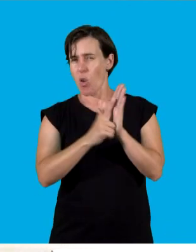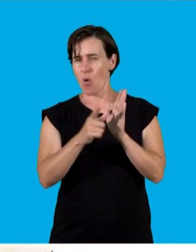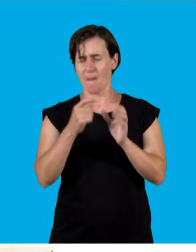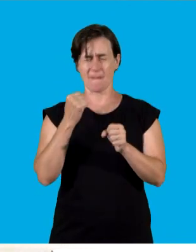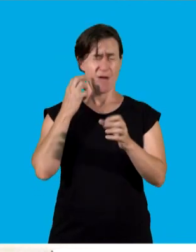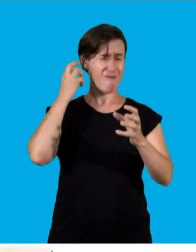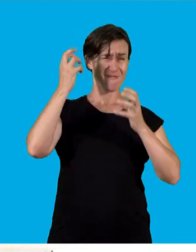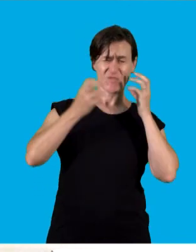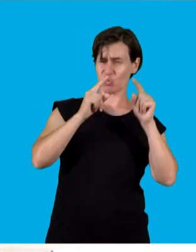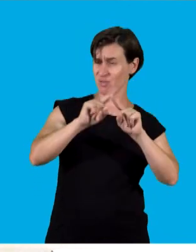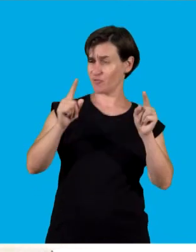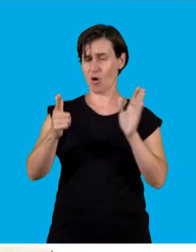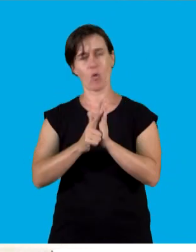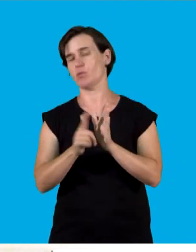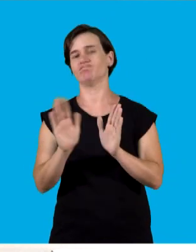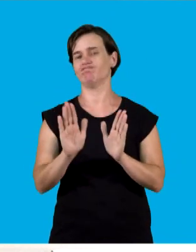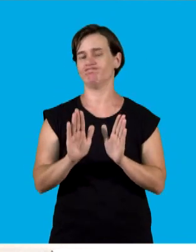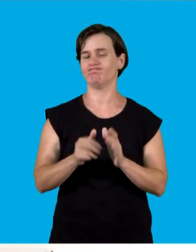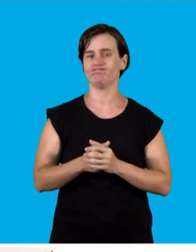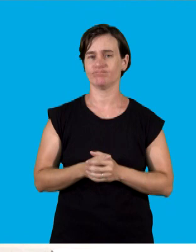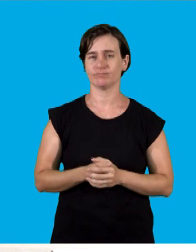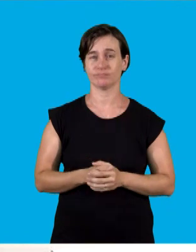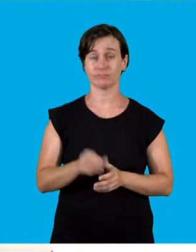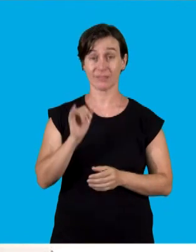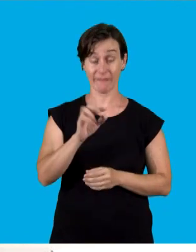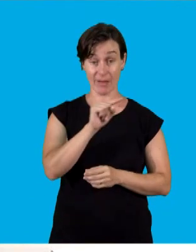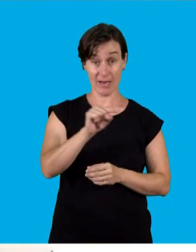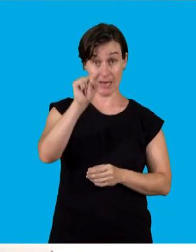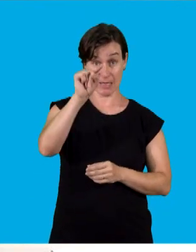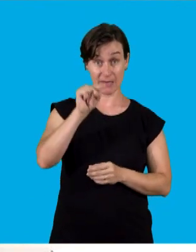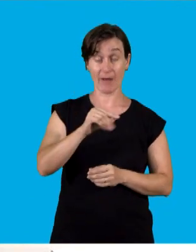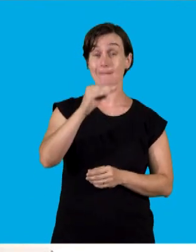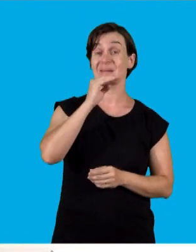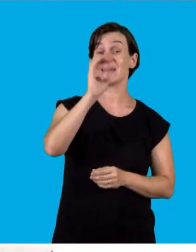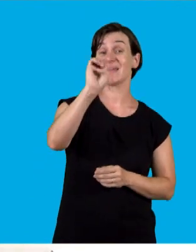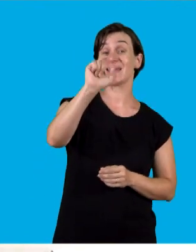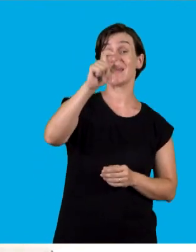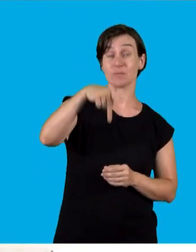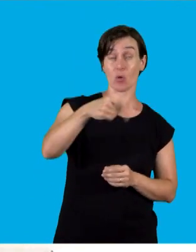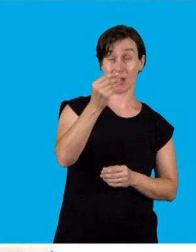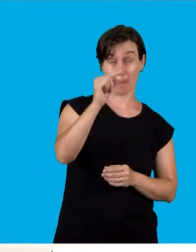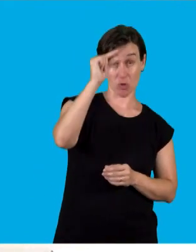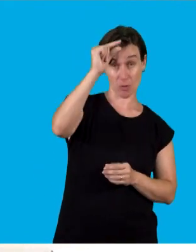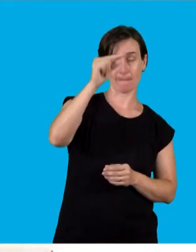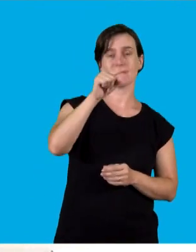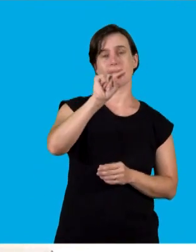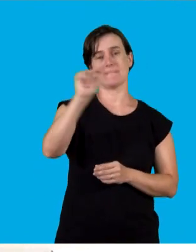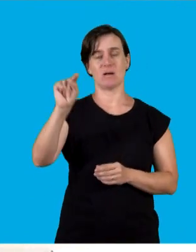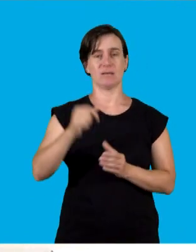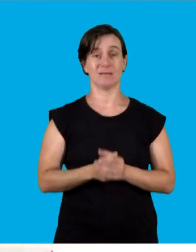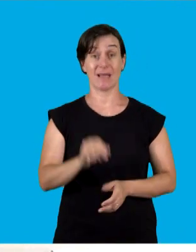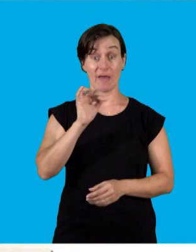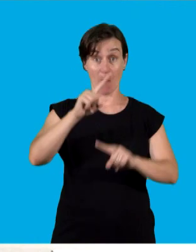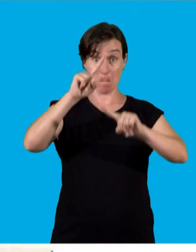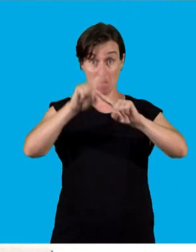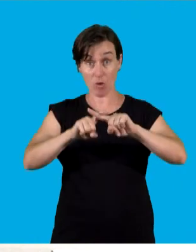not confuse them. When we are dividing powers of the same base, we are going to subtract the exponents, and when we are multiplying powers of the same base,